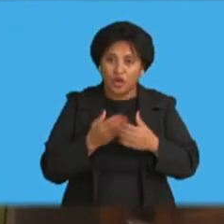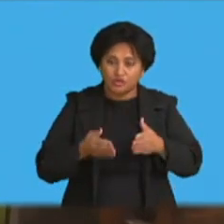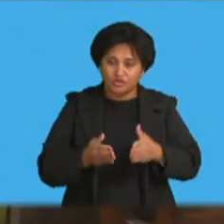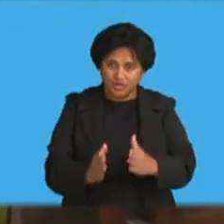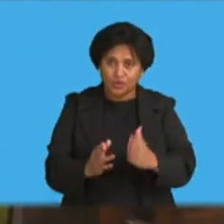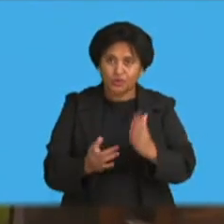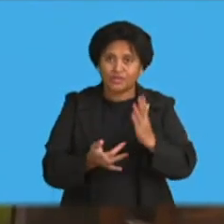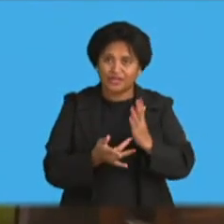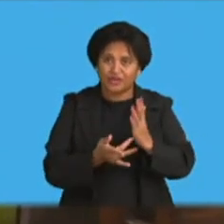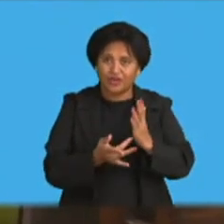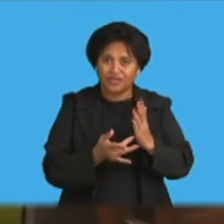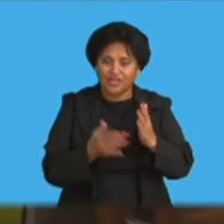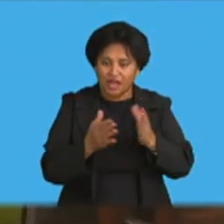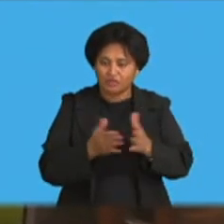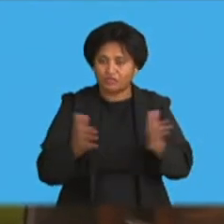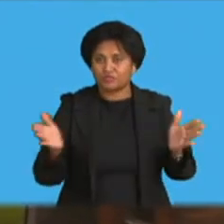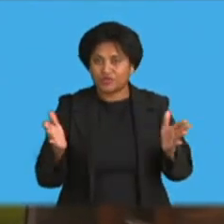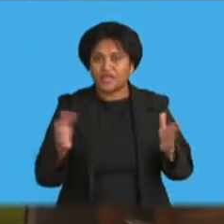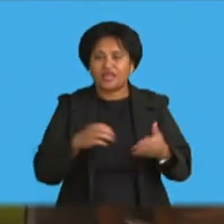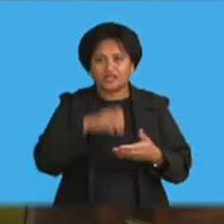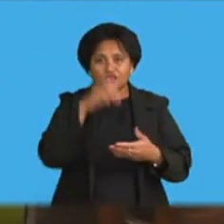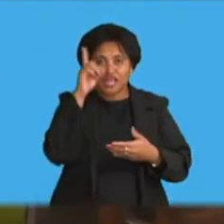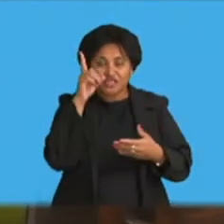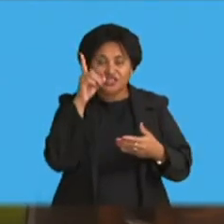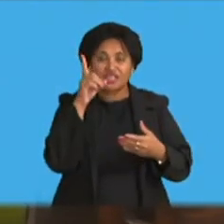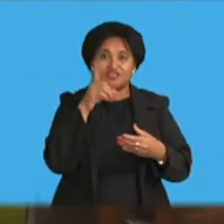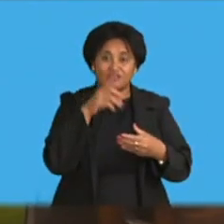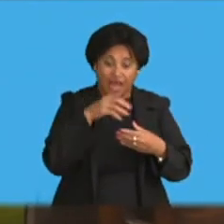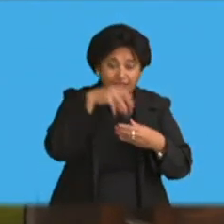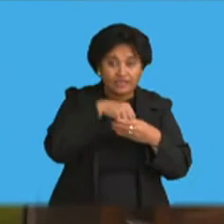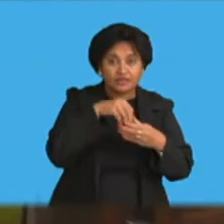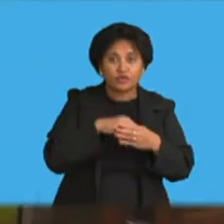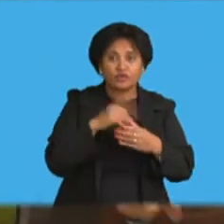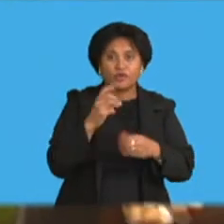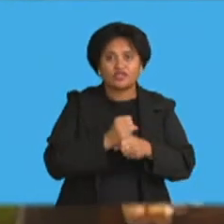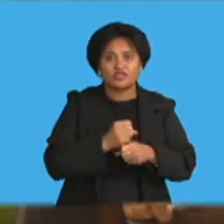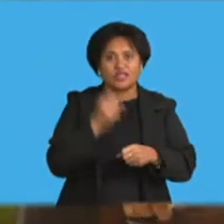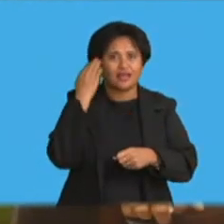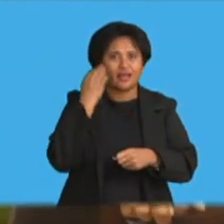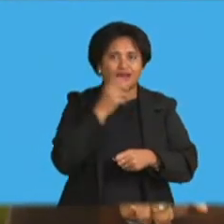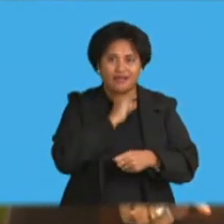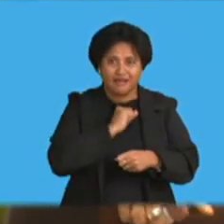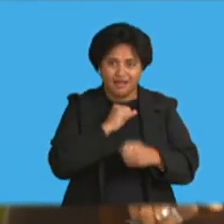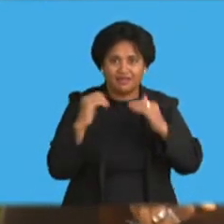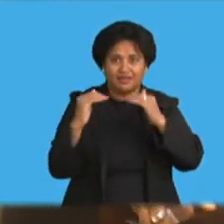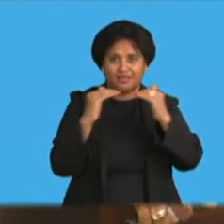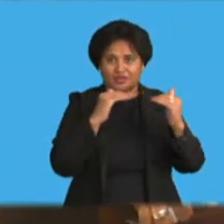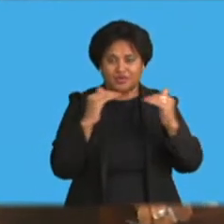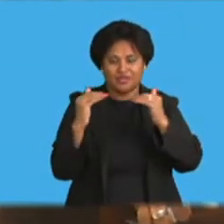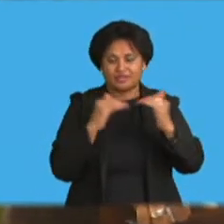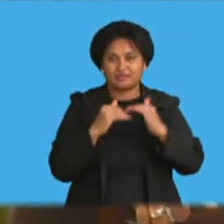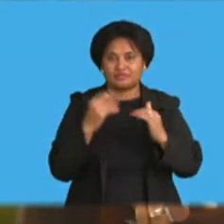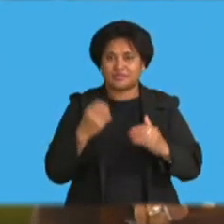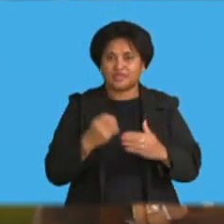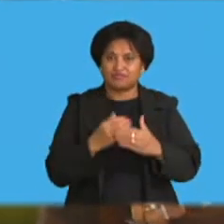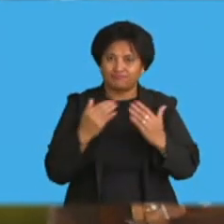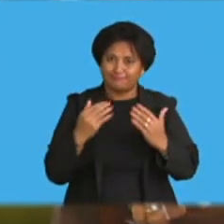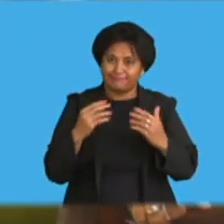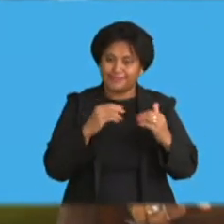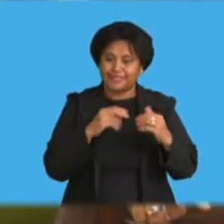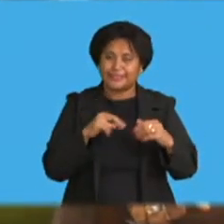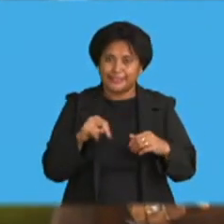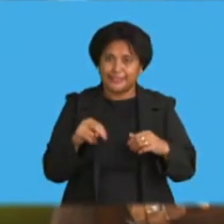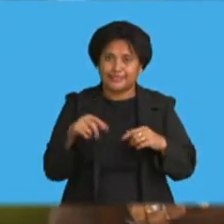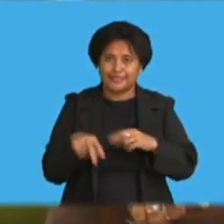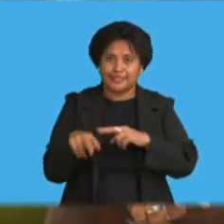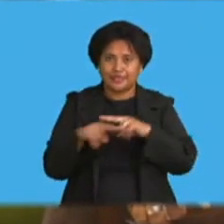expand access to education and training while embedding gender equality into the process. This is what we need in Fiji, leveraging